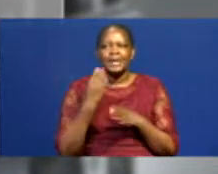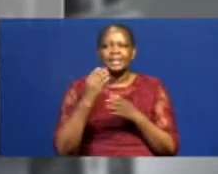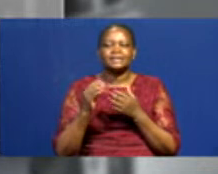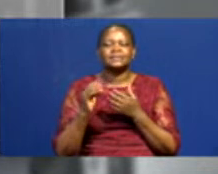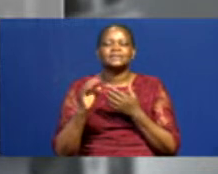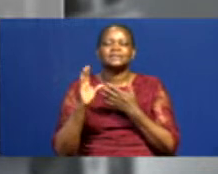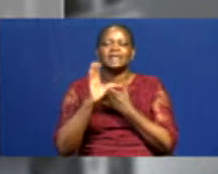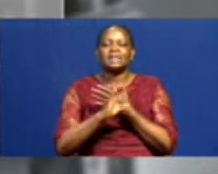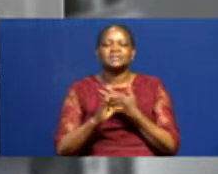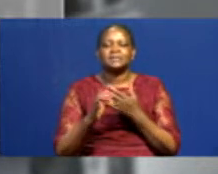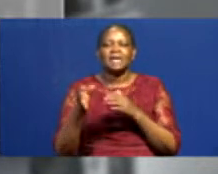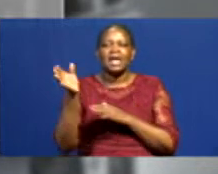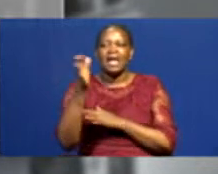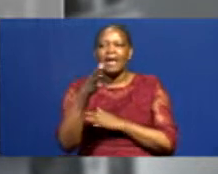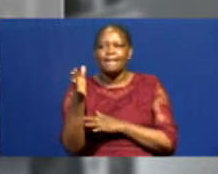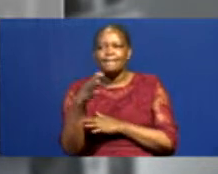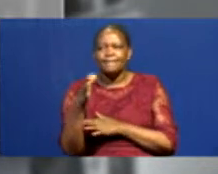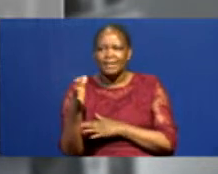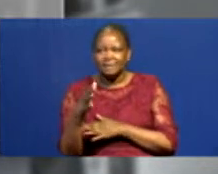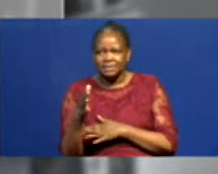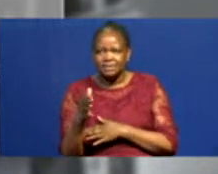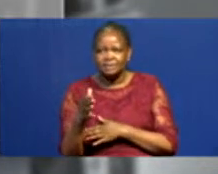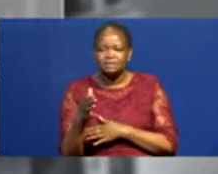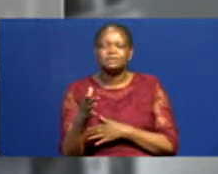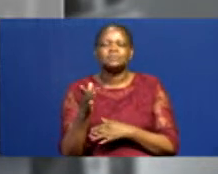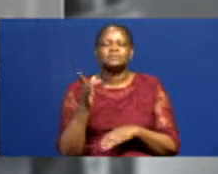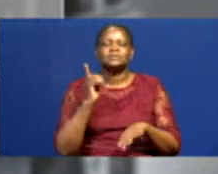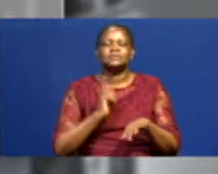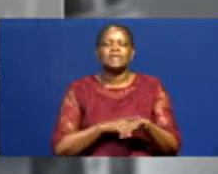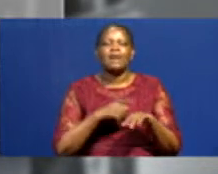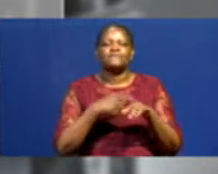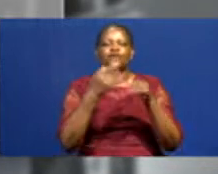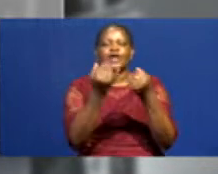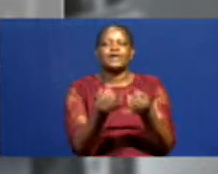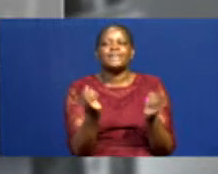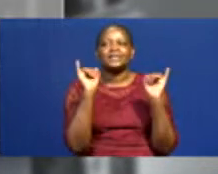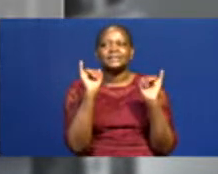embassies, high commissions, and consulates at the time of independence.